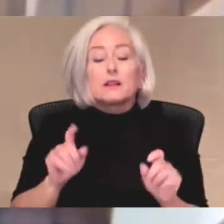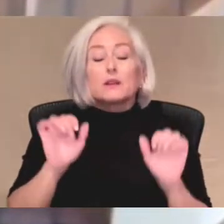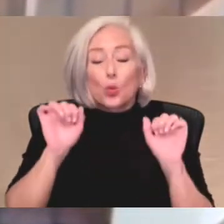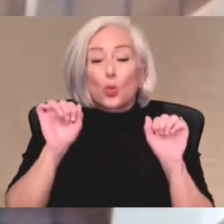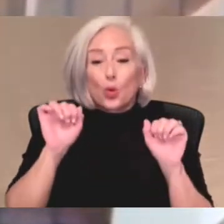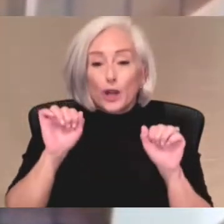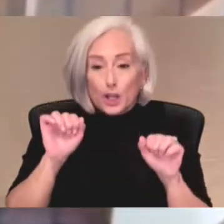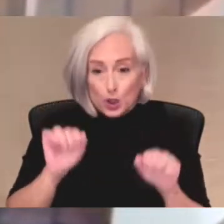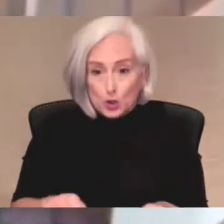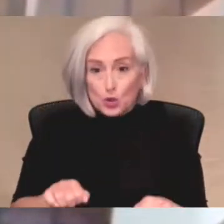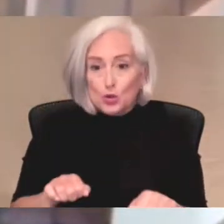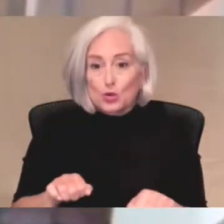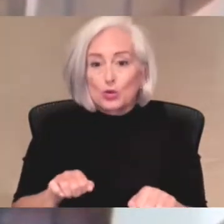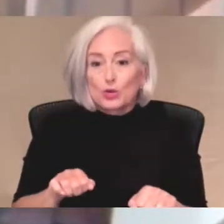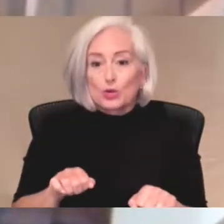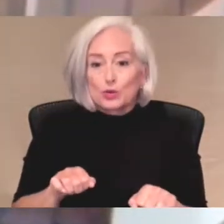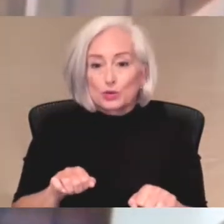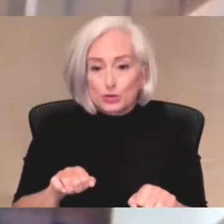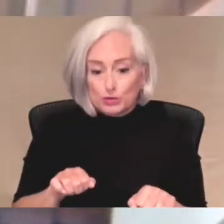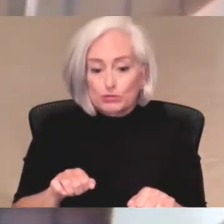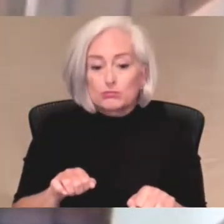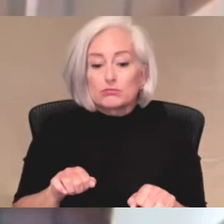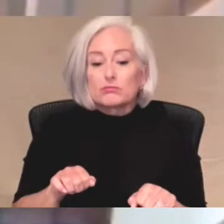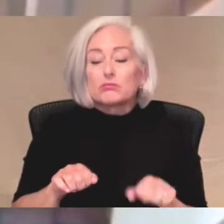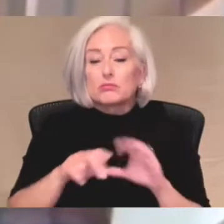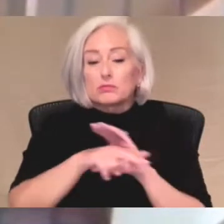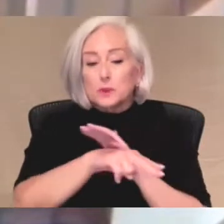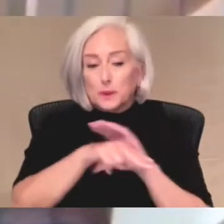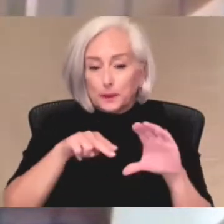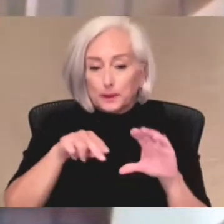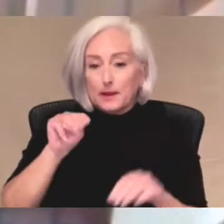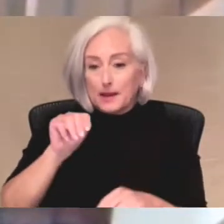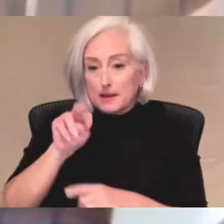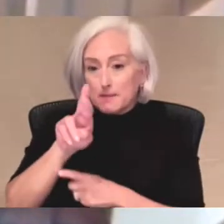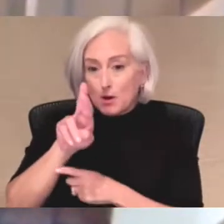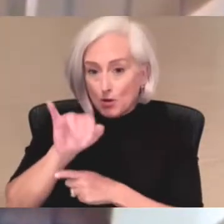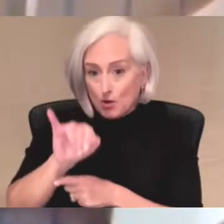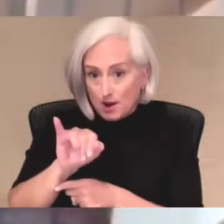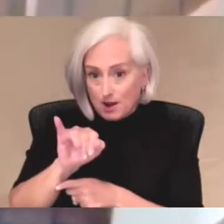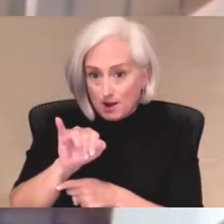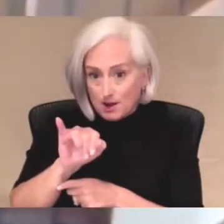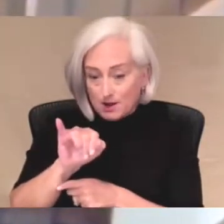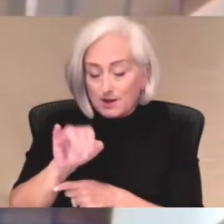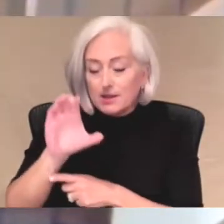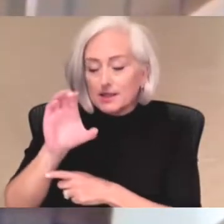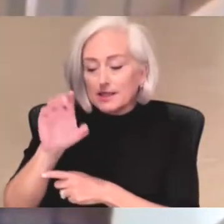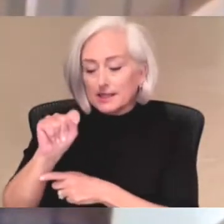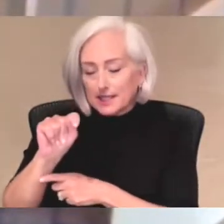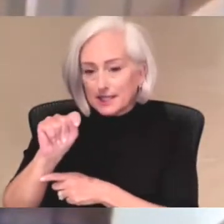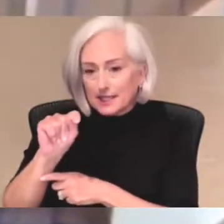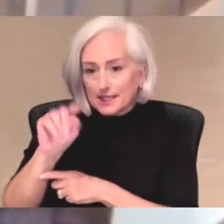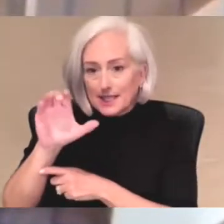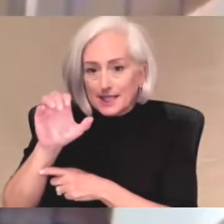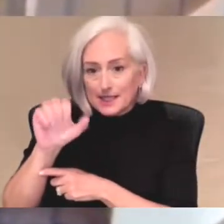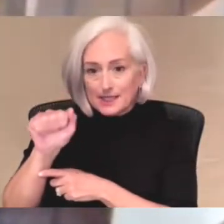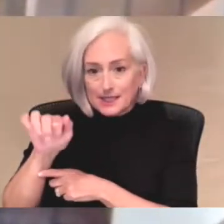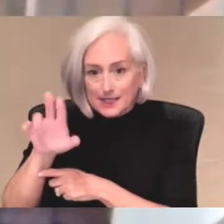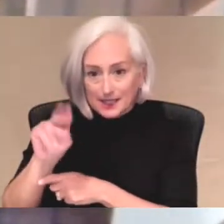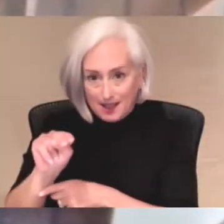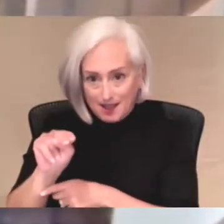and have a MRI and CT scan. They formed